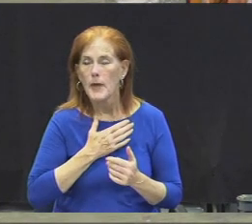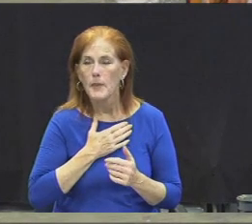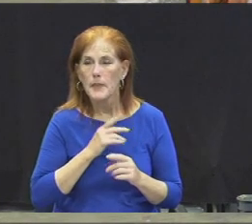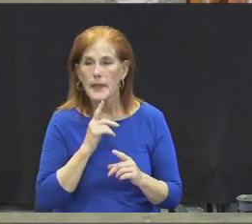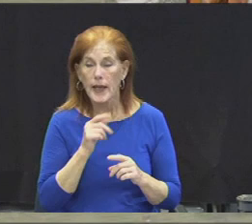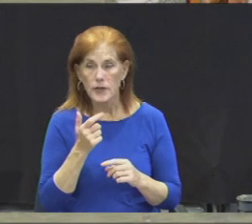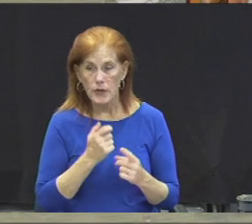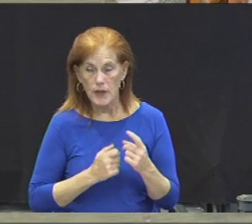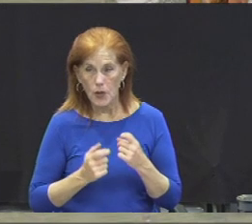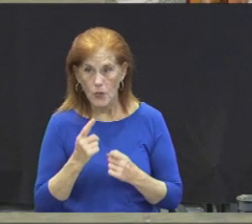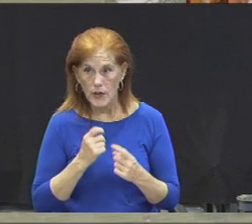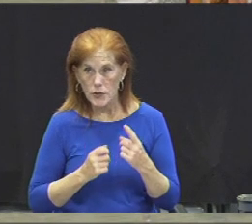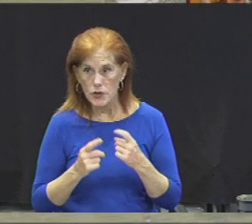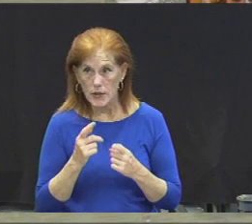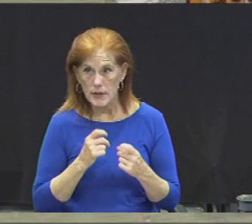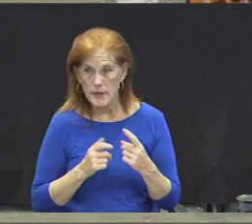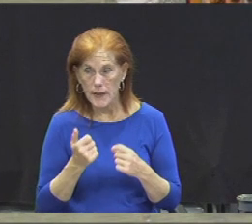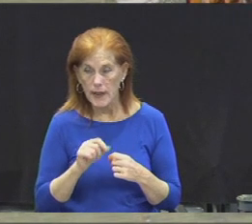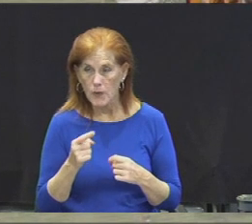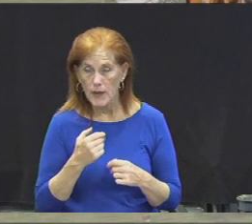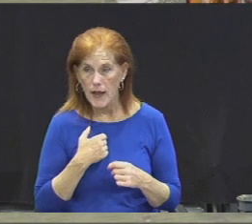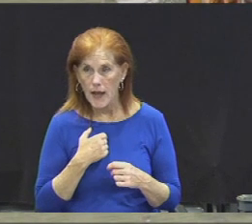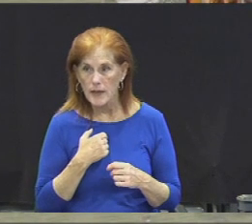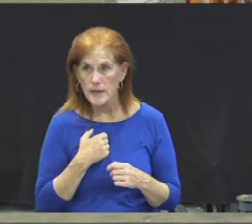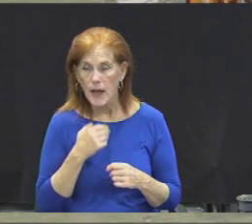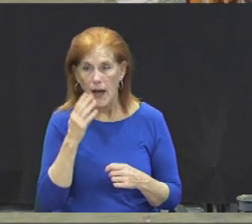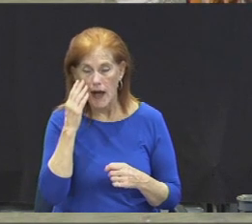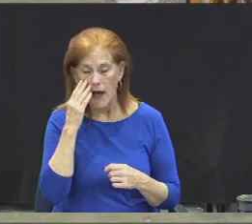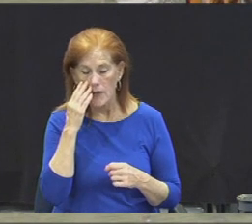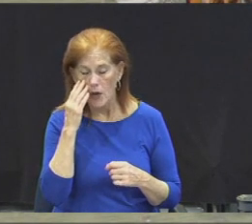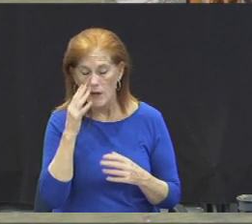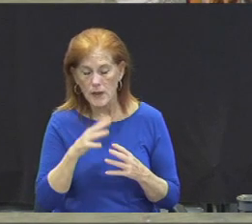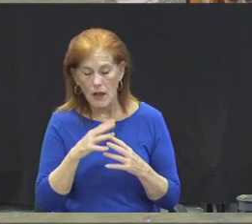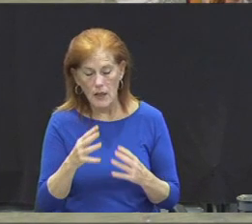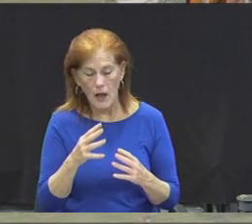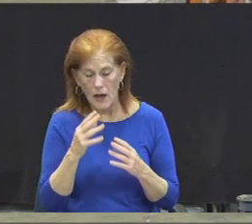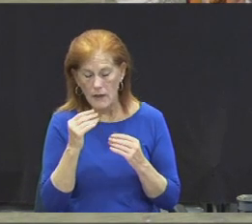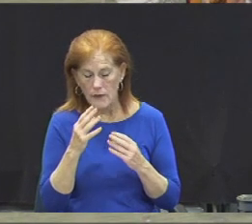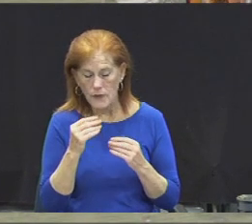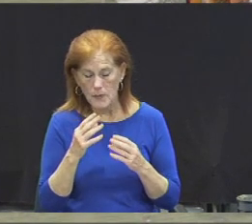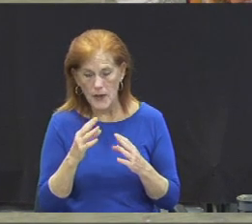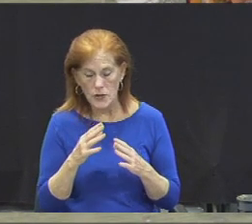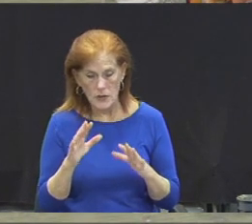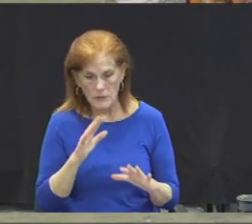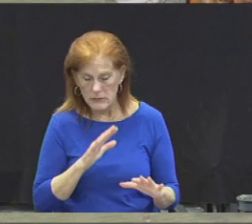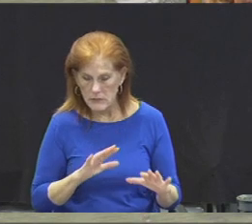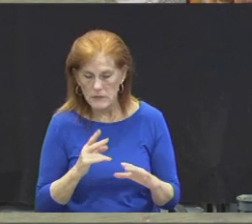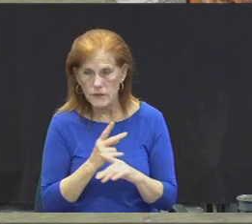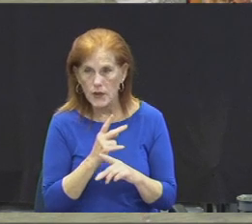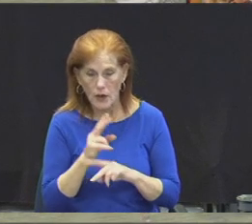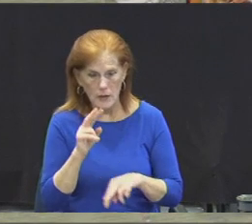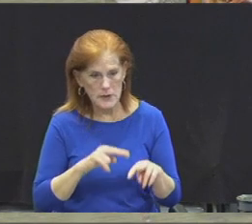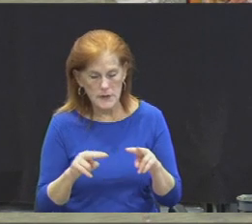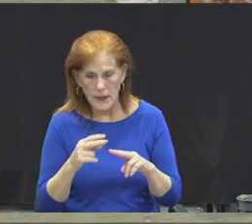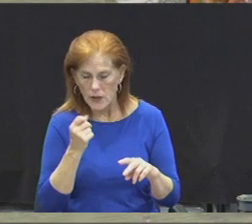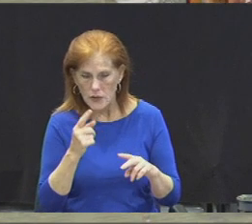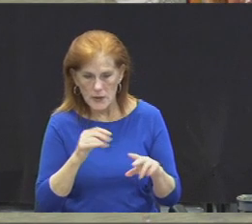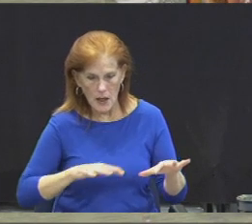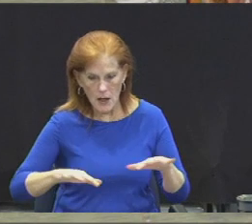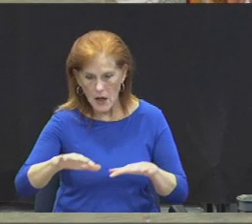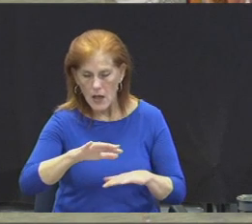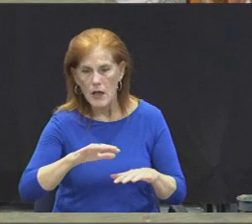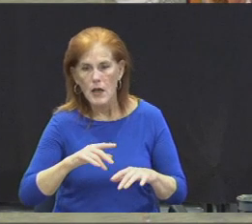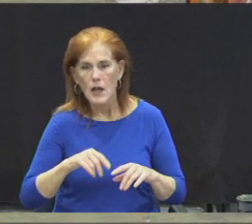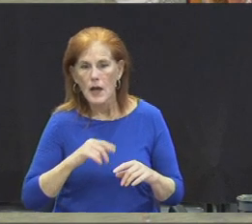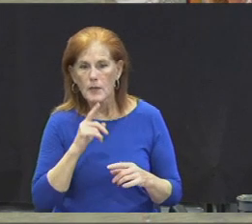to answer any questions anyone has about, I know this is a lot of information to take in. I'm sure that there's some